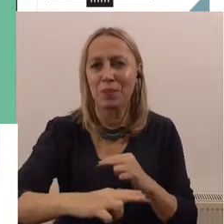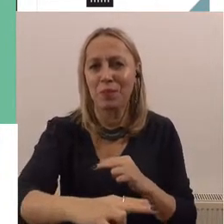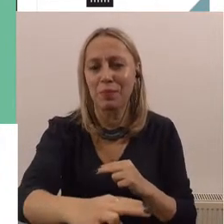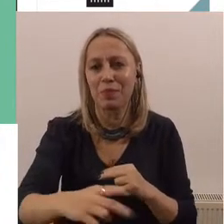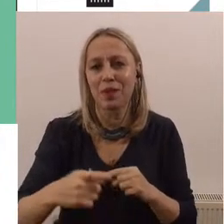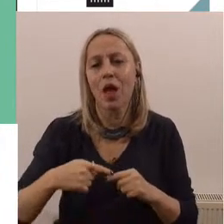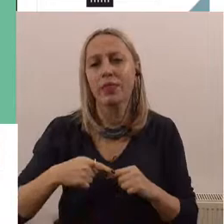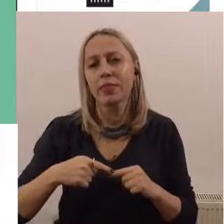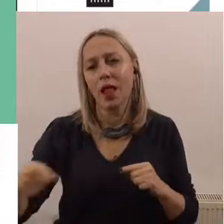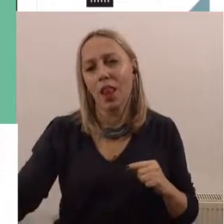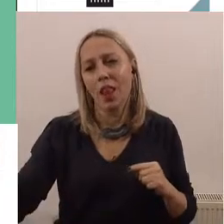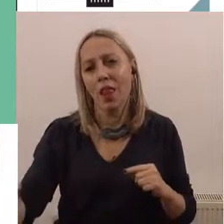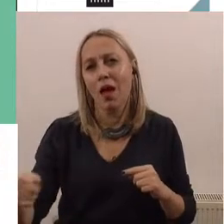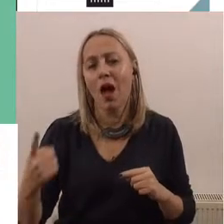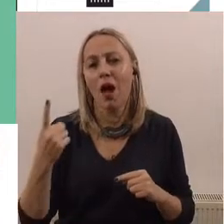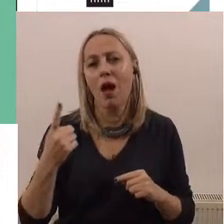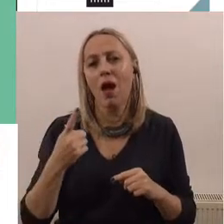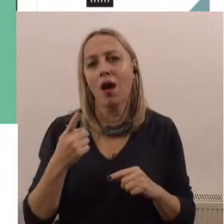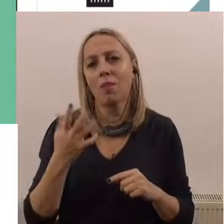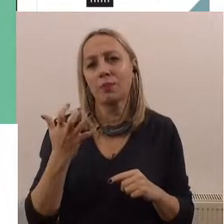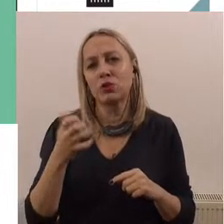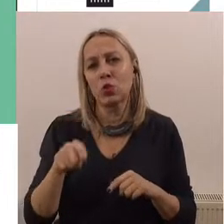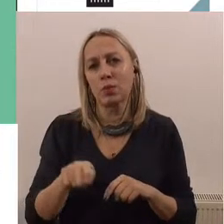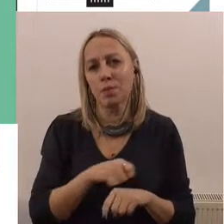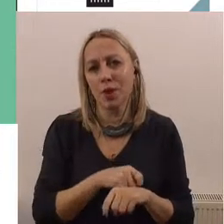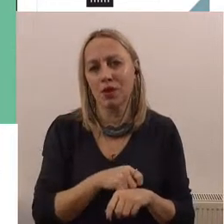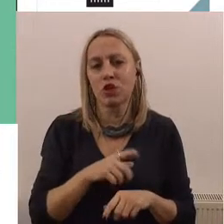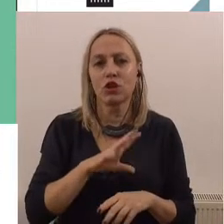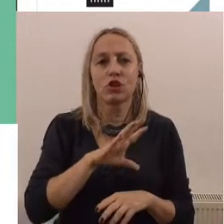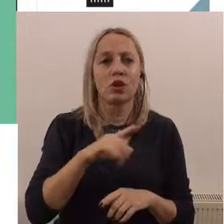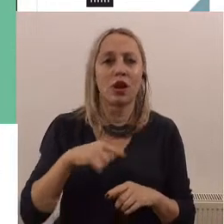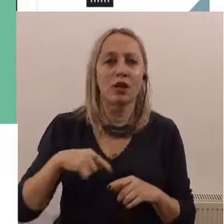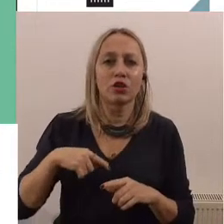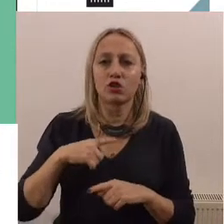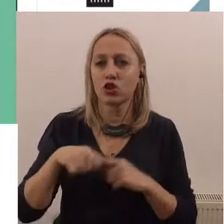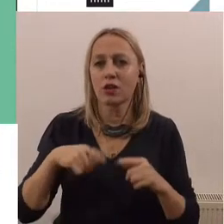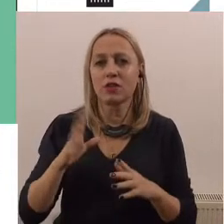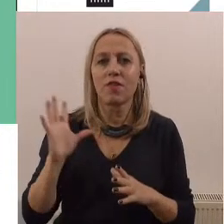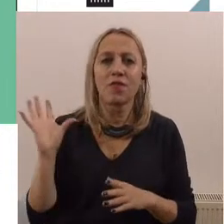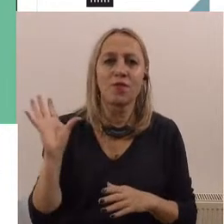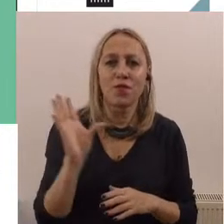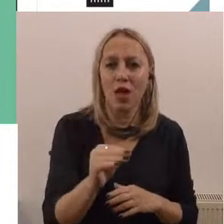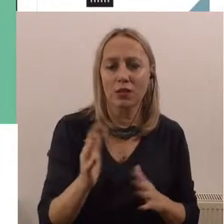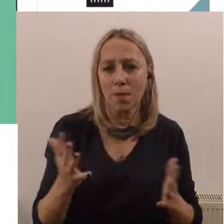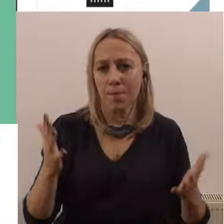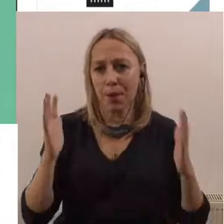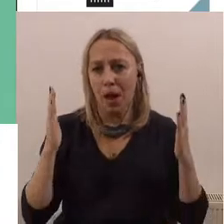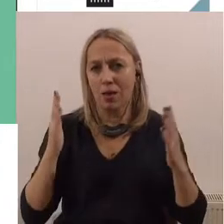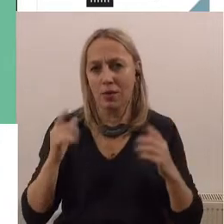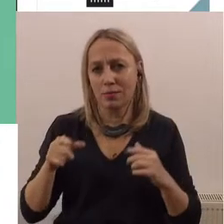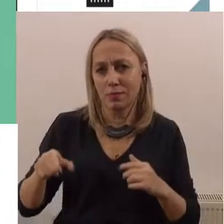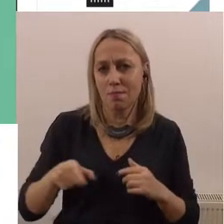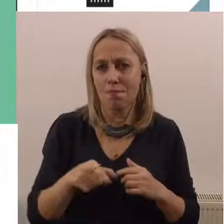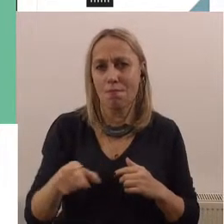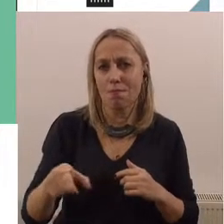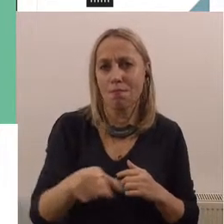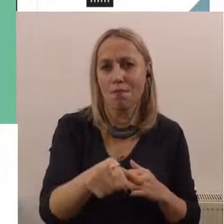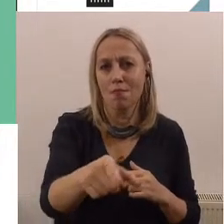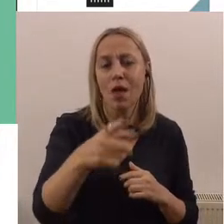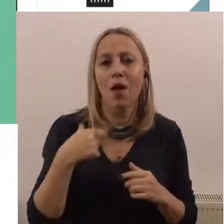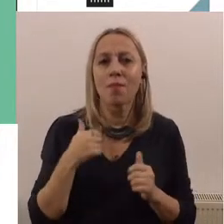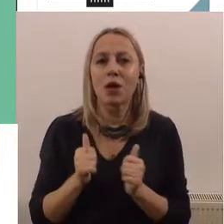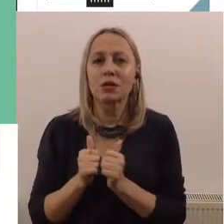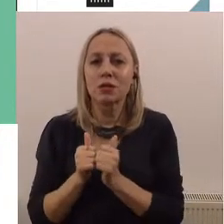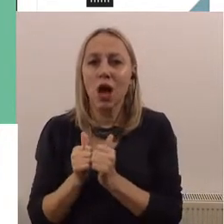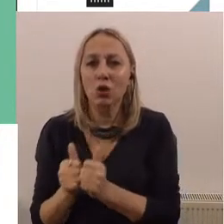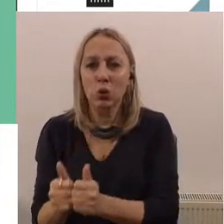crossing the park made out of wood. So we collaborate together with Georgian artist Gela Patashuri and Polish